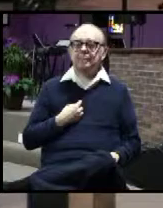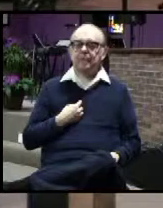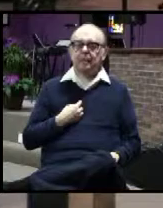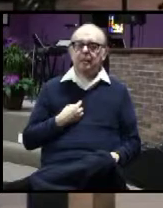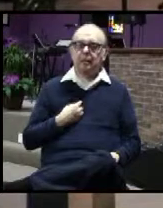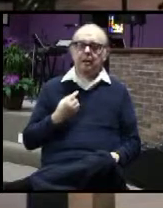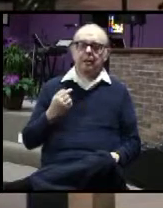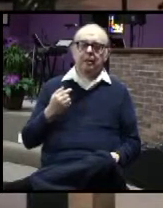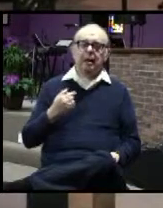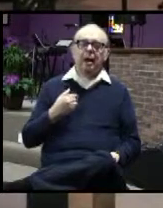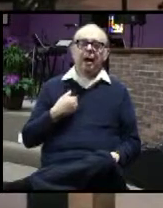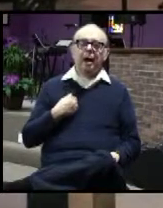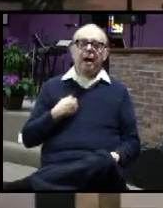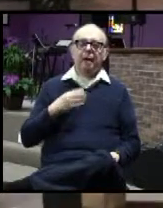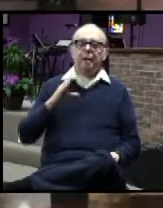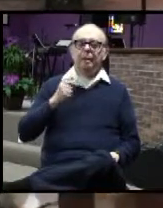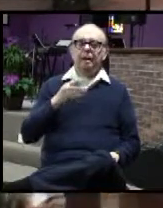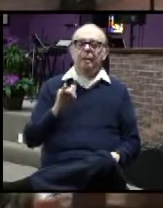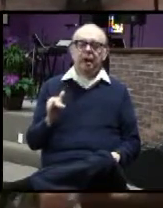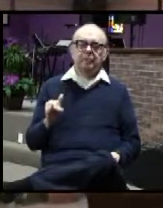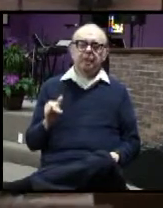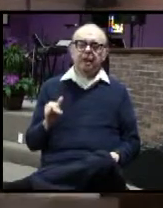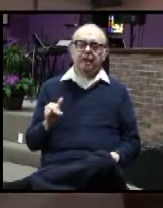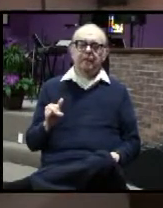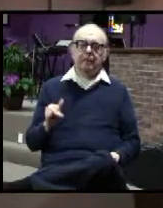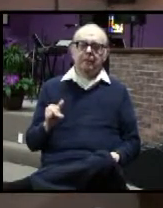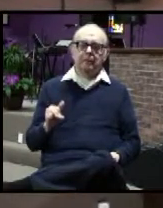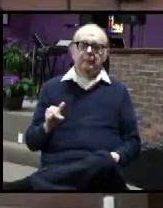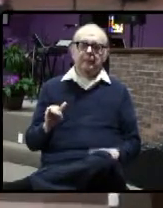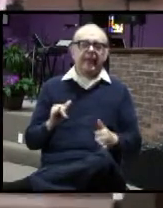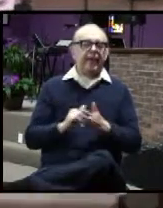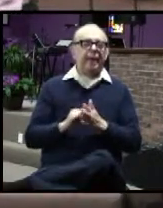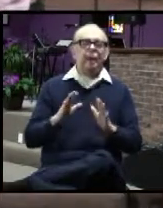I'm clay. I'm clay. And that's okay.